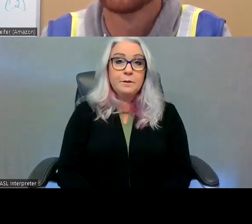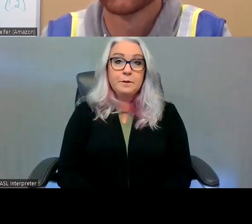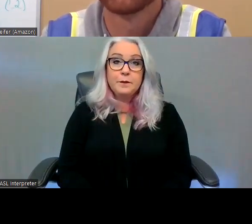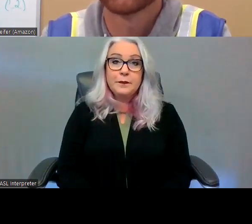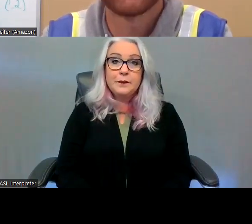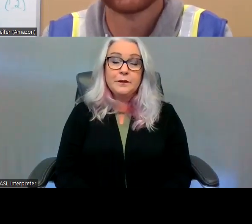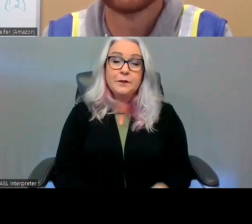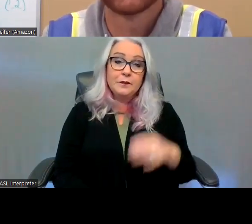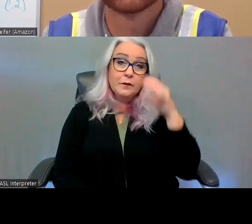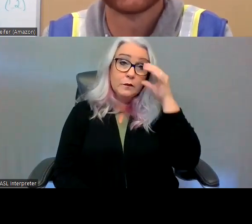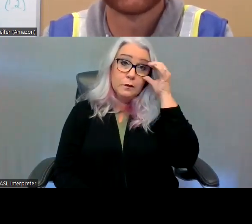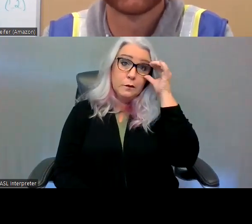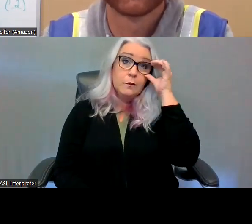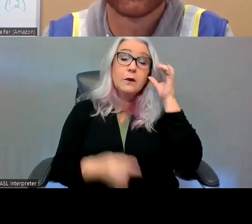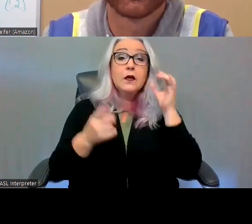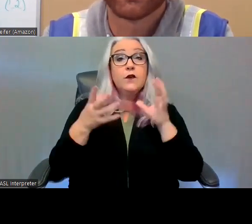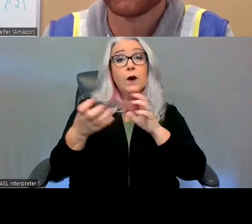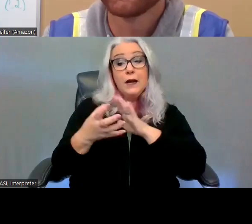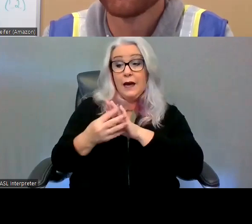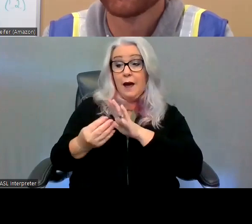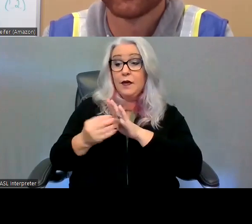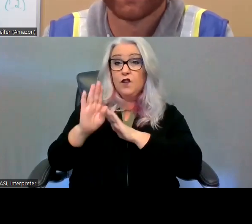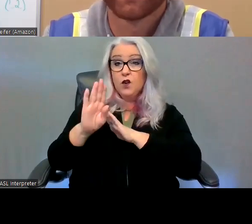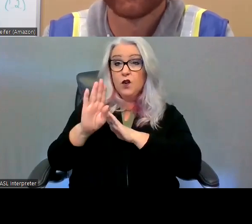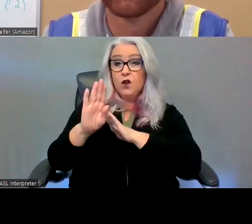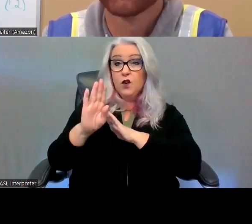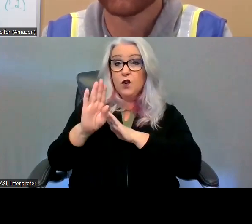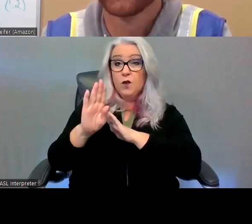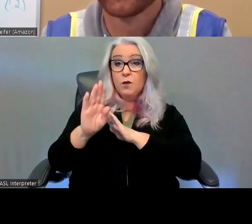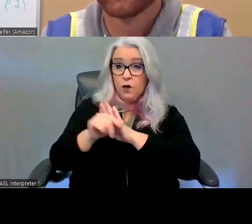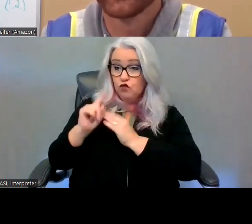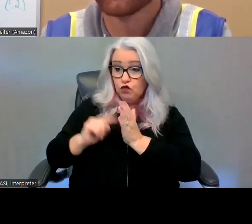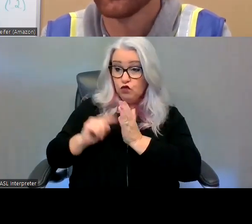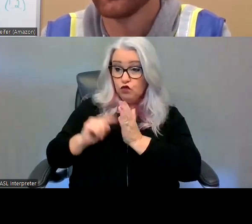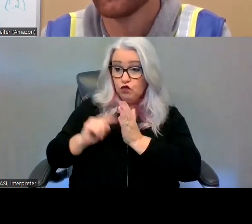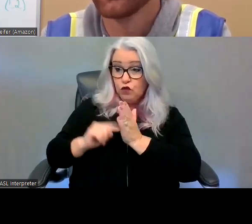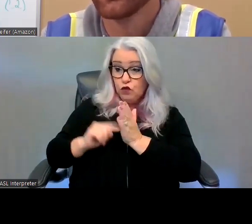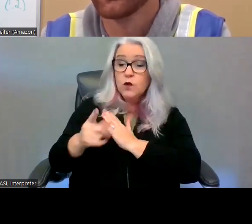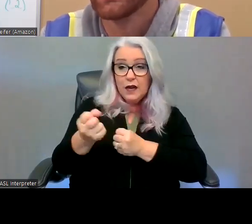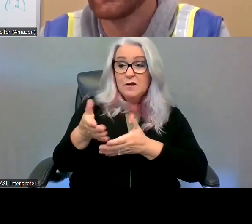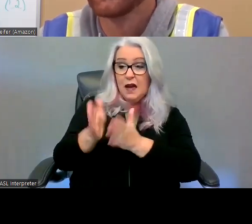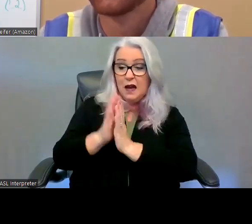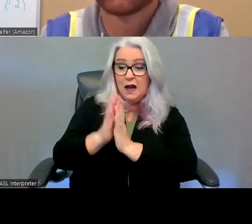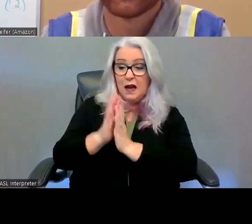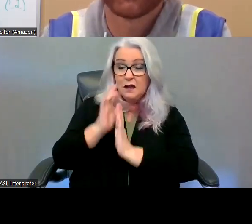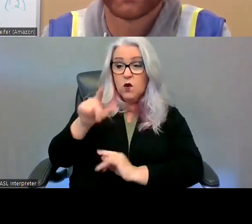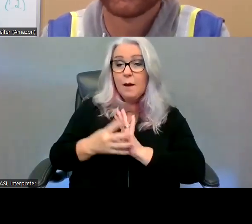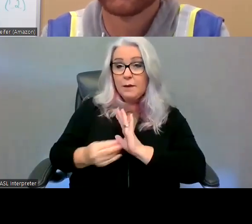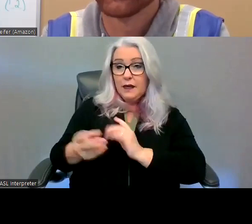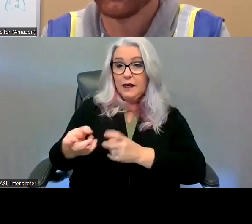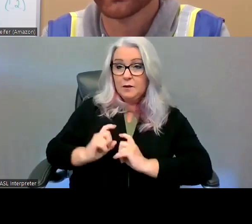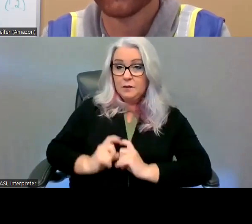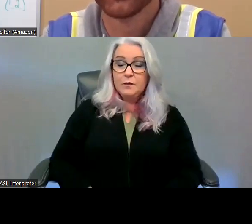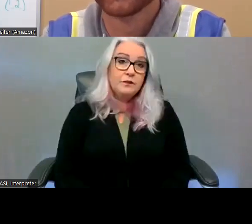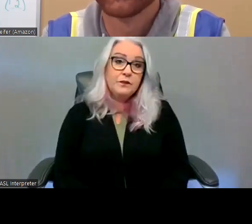And if you want a copy of your background check, you can get a copy. Moving on to the next slide. And just like how we had